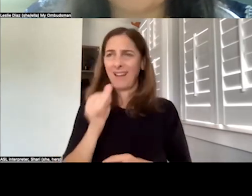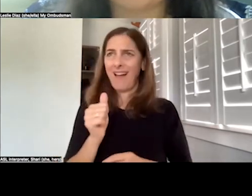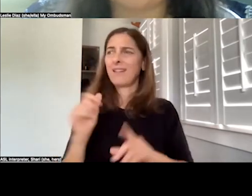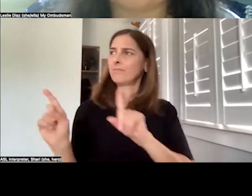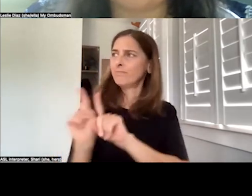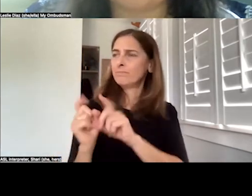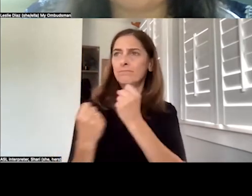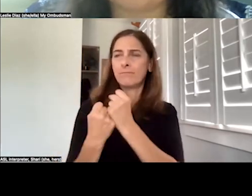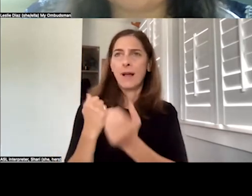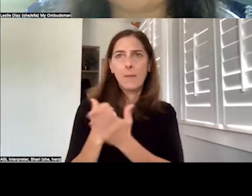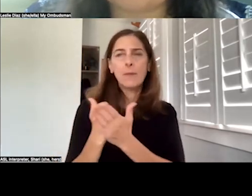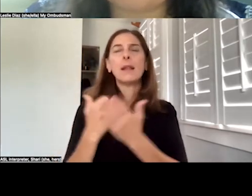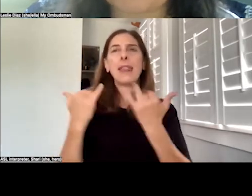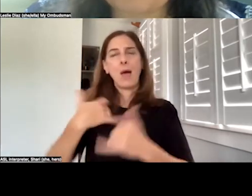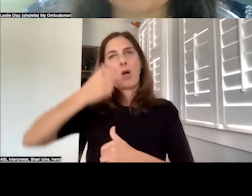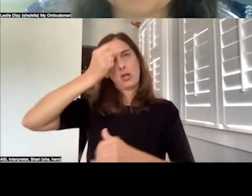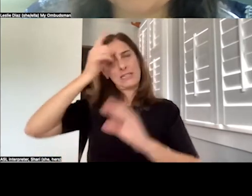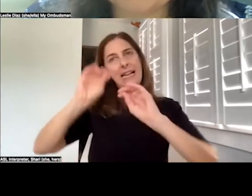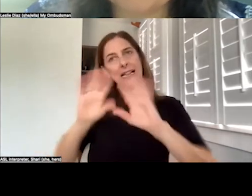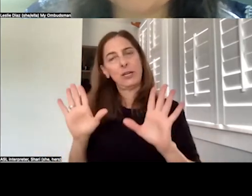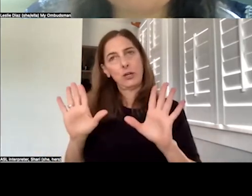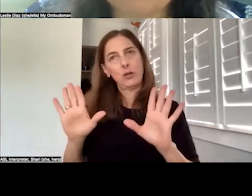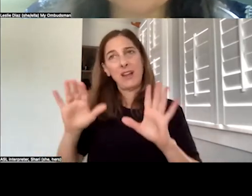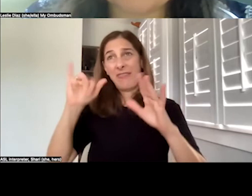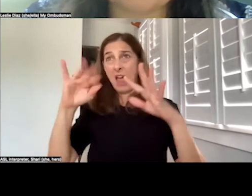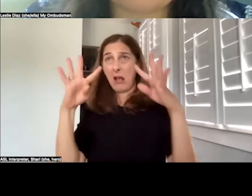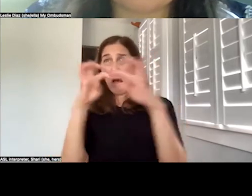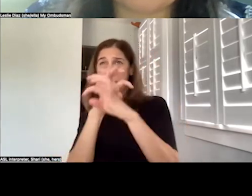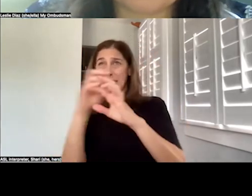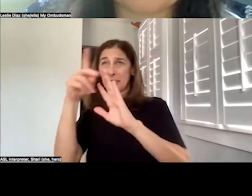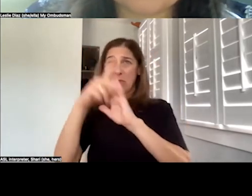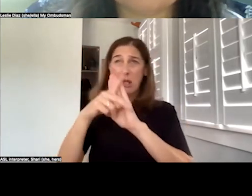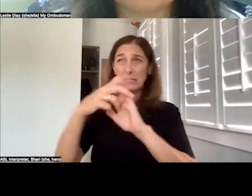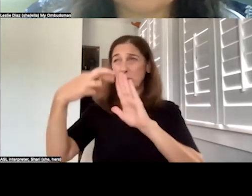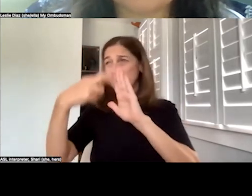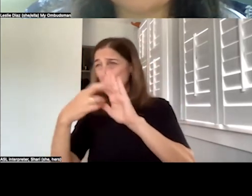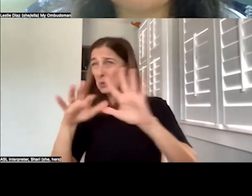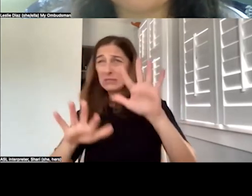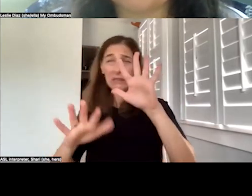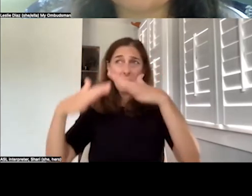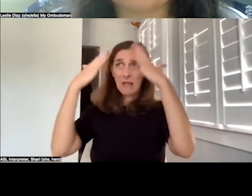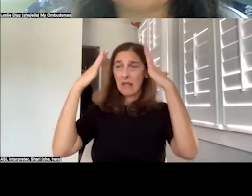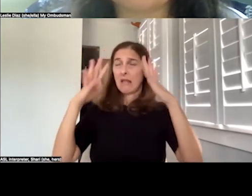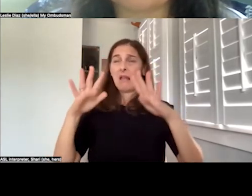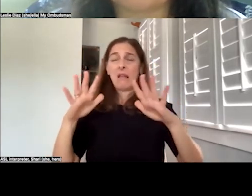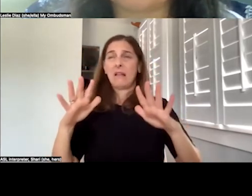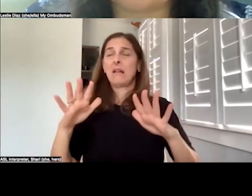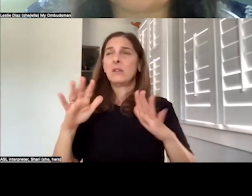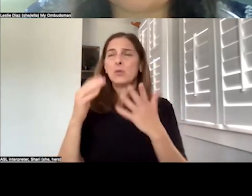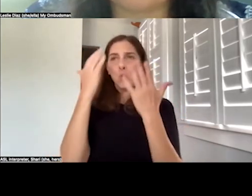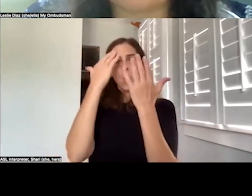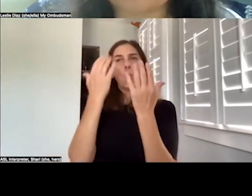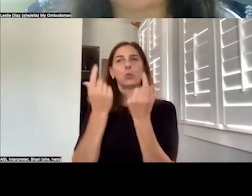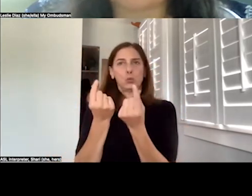through these complex policies and regulations. And then also really showing Carla that